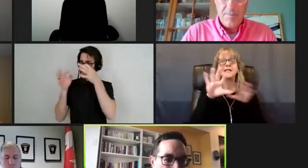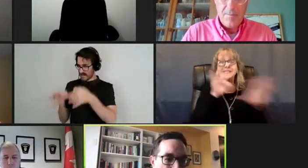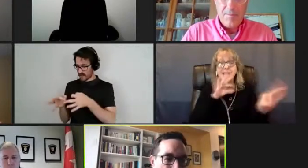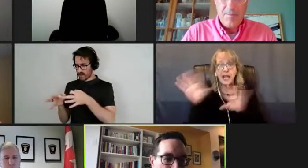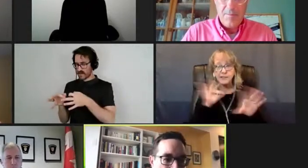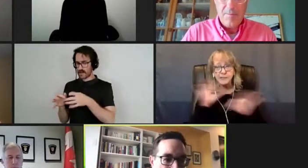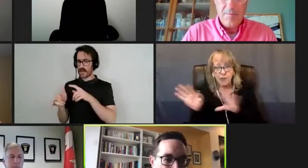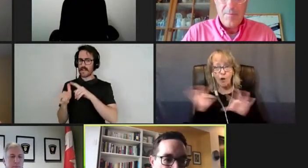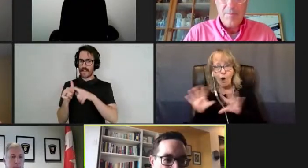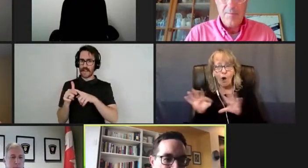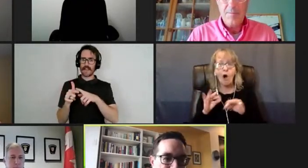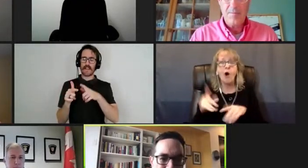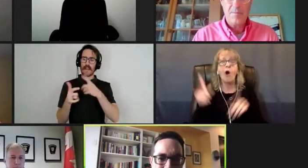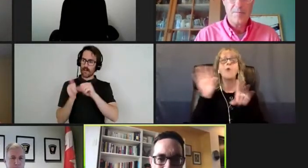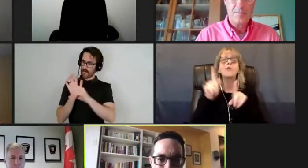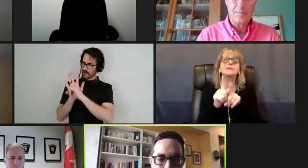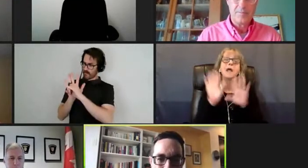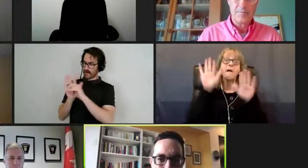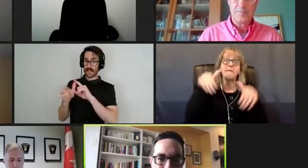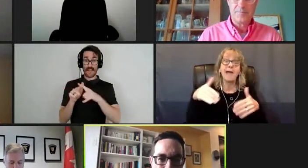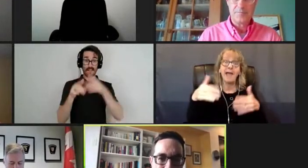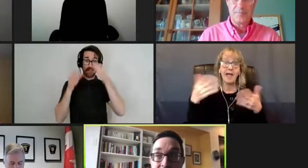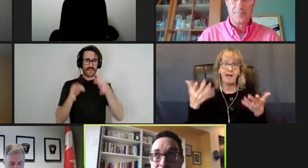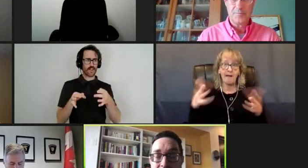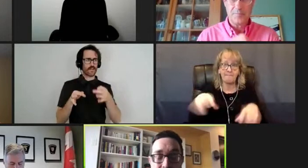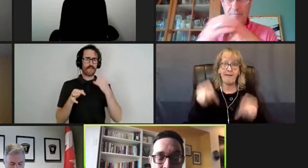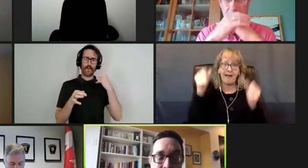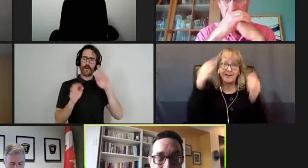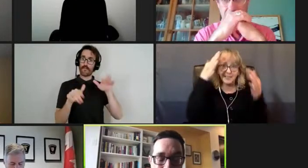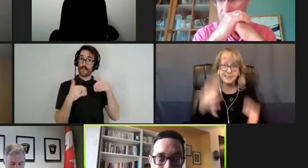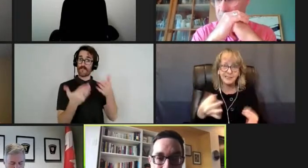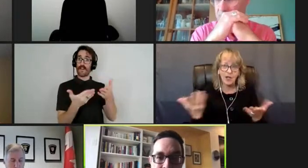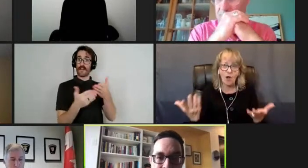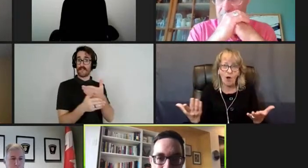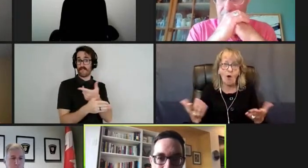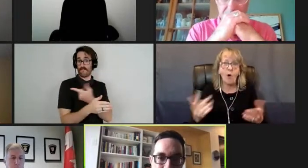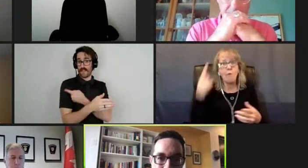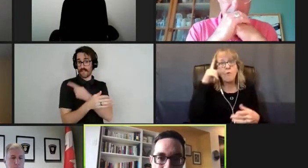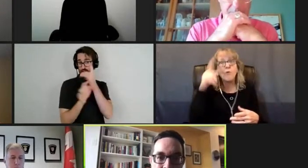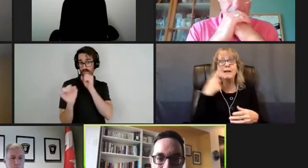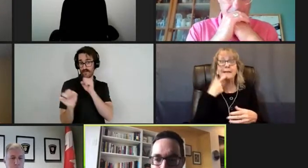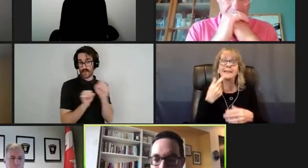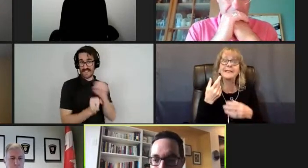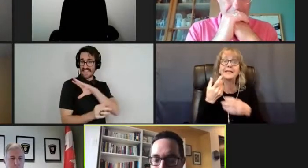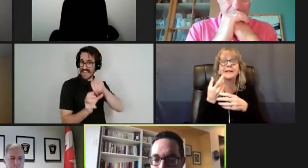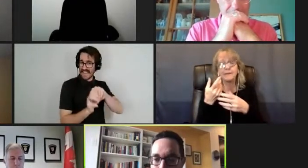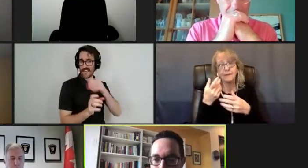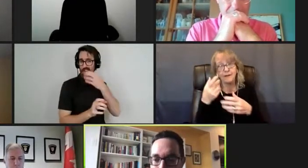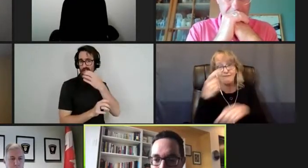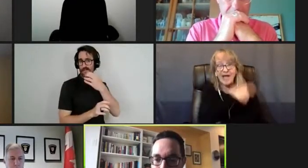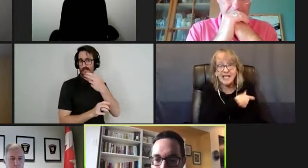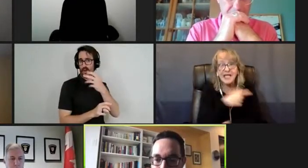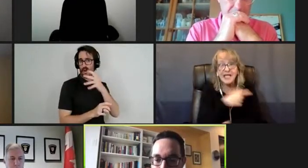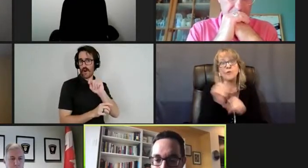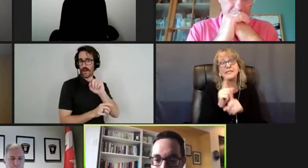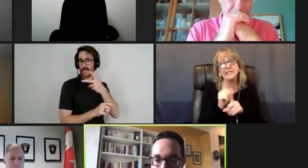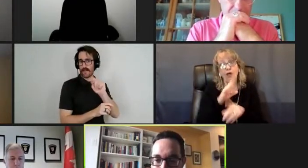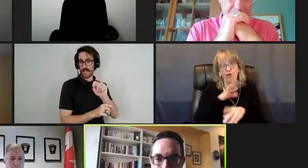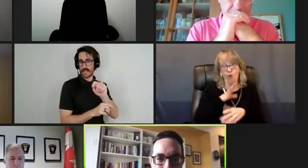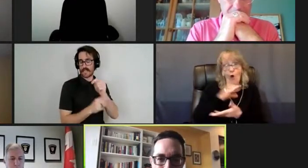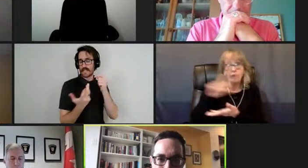for vaccine availability or vaccination strategy within these hotspots. Is it